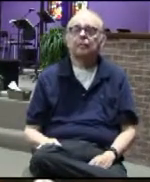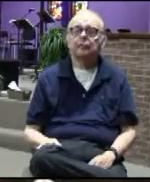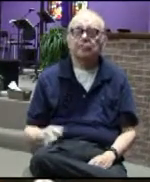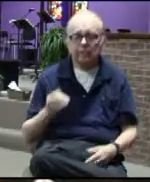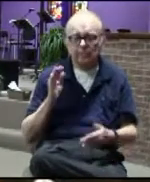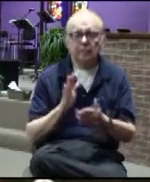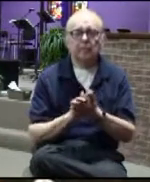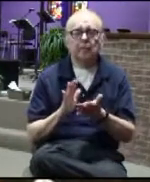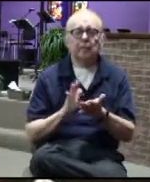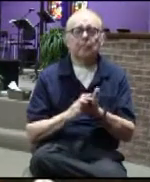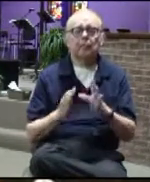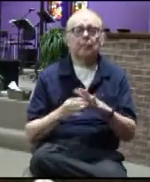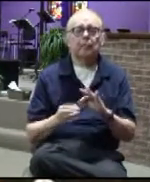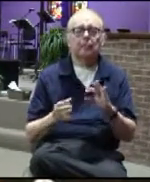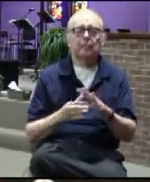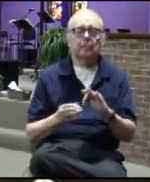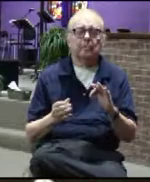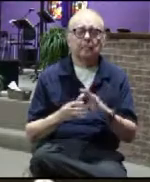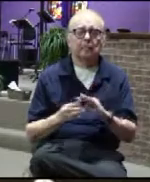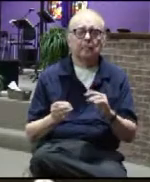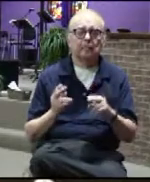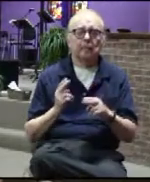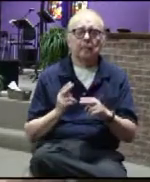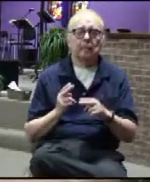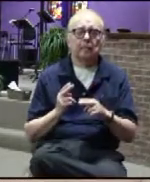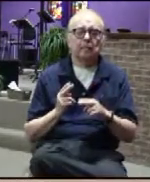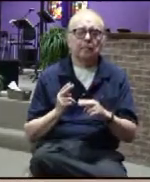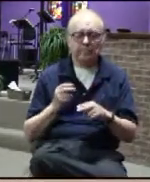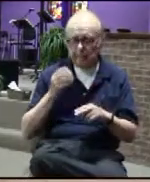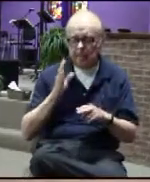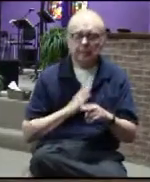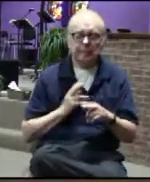I believe there was a story in the Bible by a guy by the name of Moses